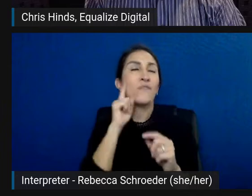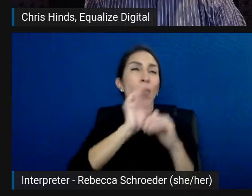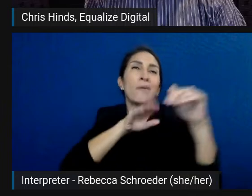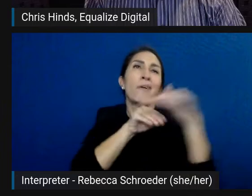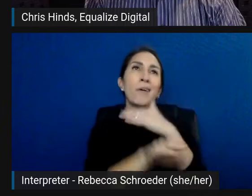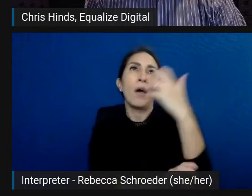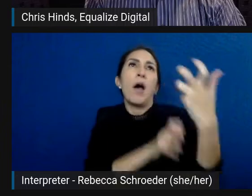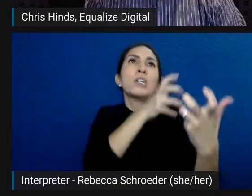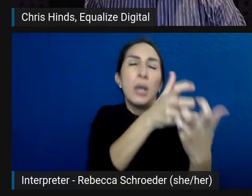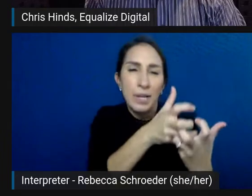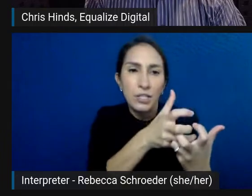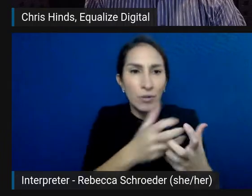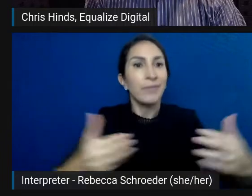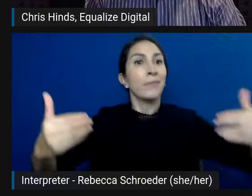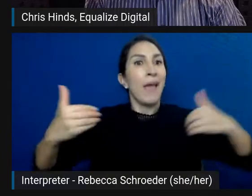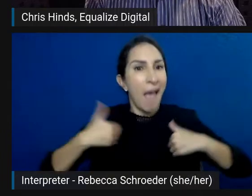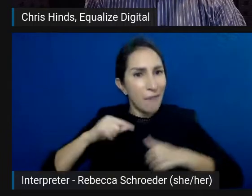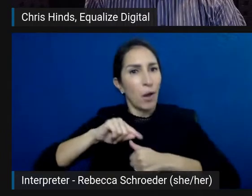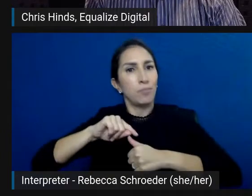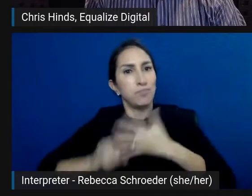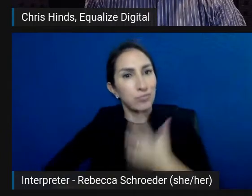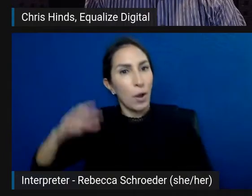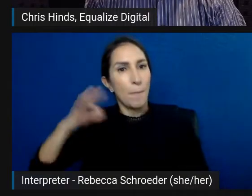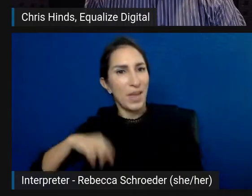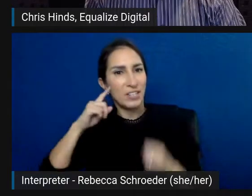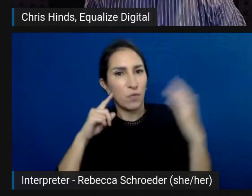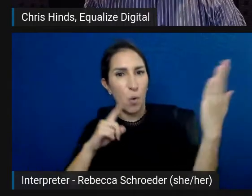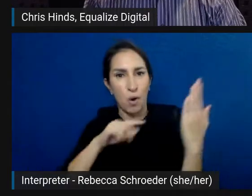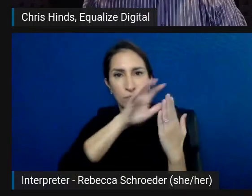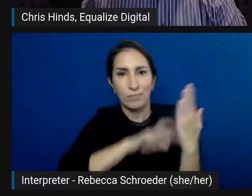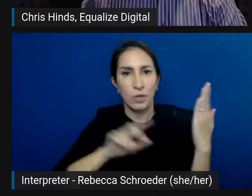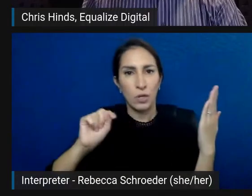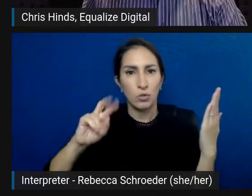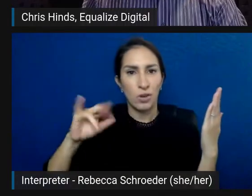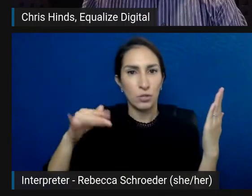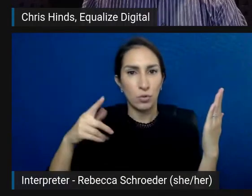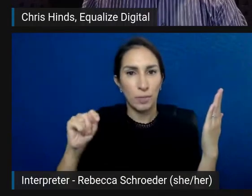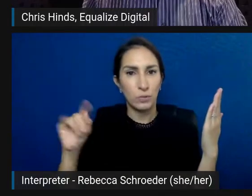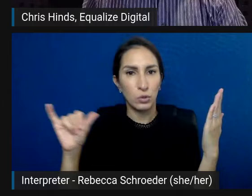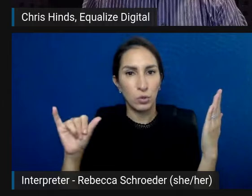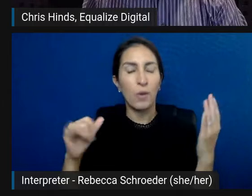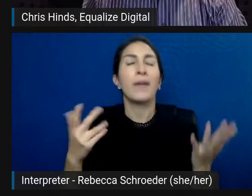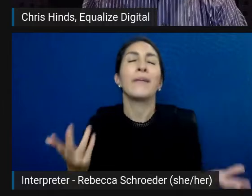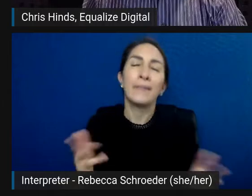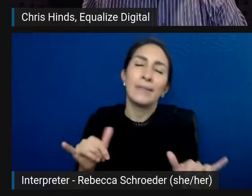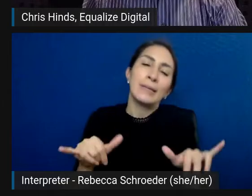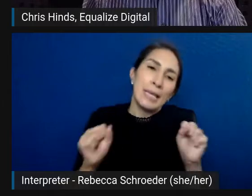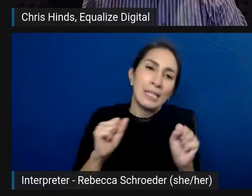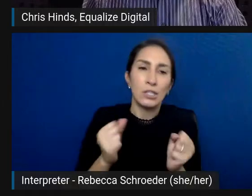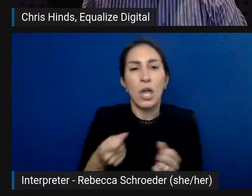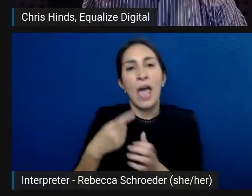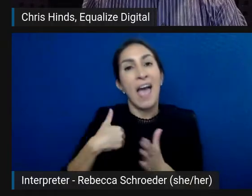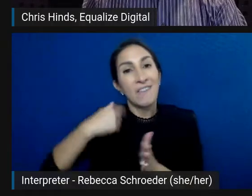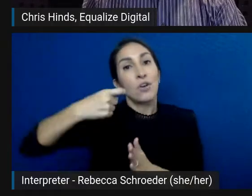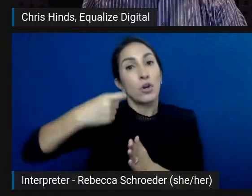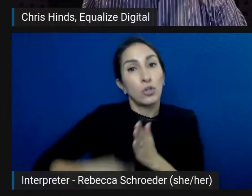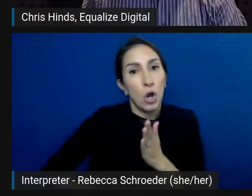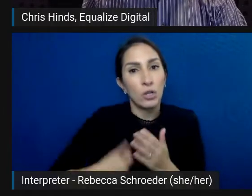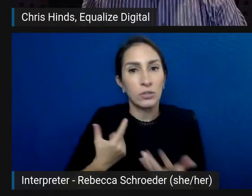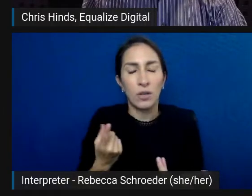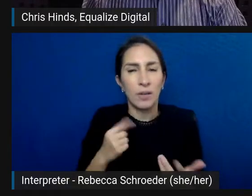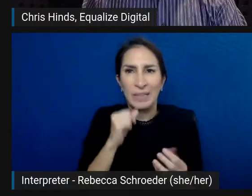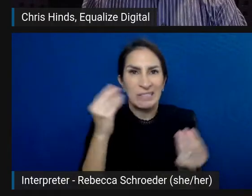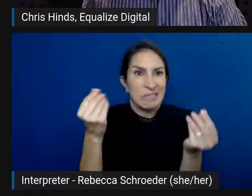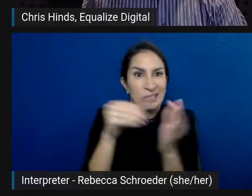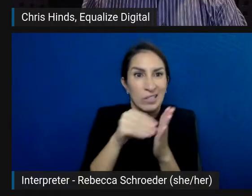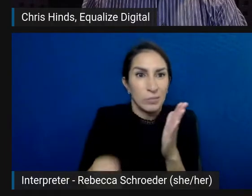But there are many ways that is a valuable thing to do. And even though it costs, they're not that expensive, but it costs, like $50 or something